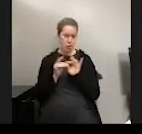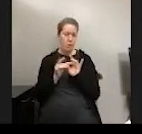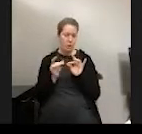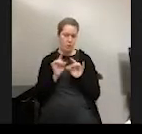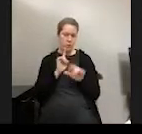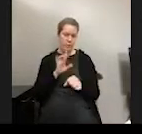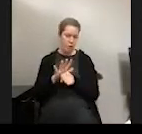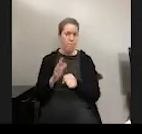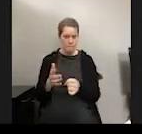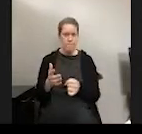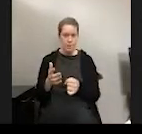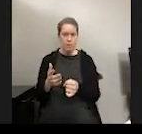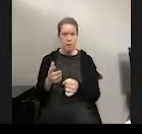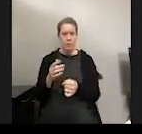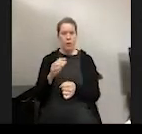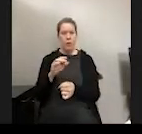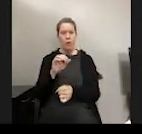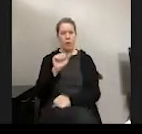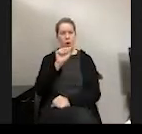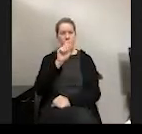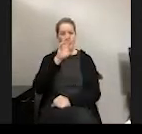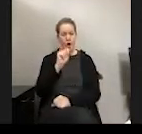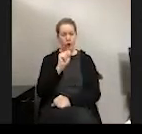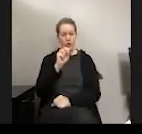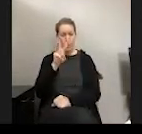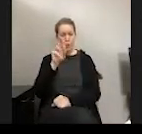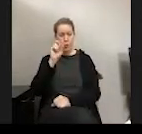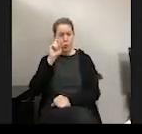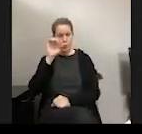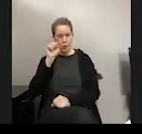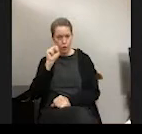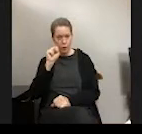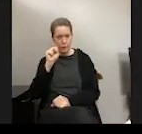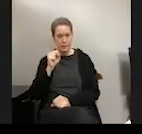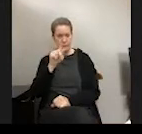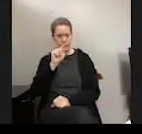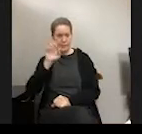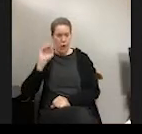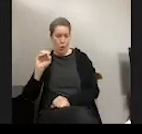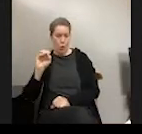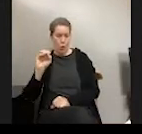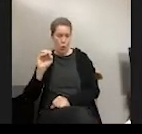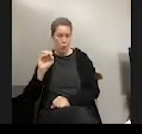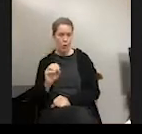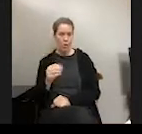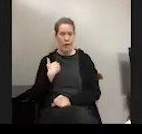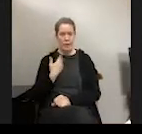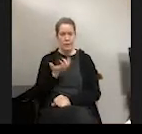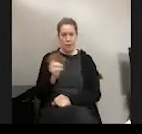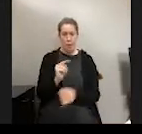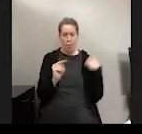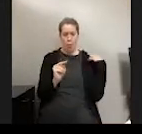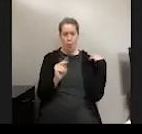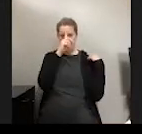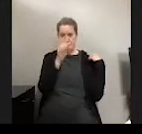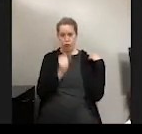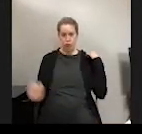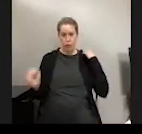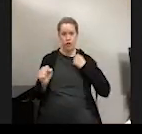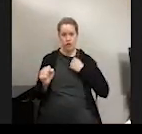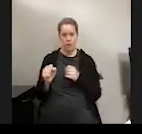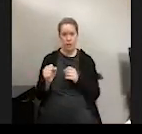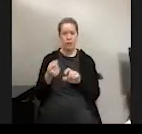the Artworks TO, the year of public art, has its own strategy framework, which is derived from the 10-year public art strategy